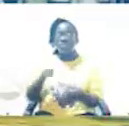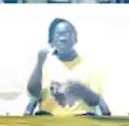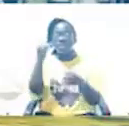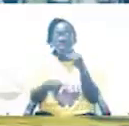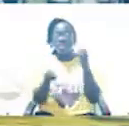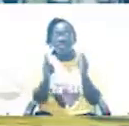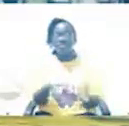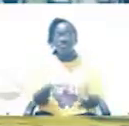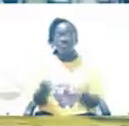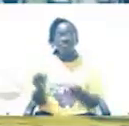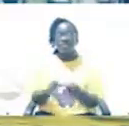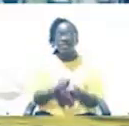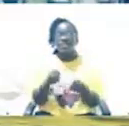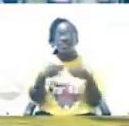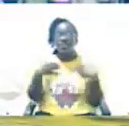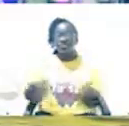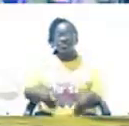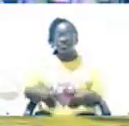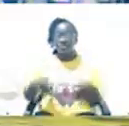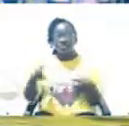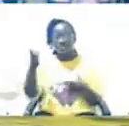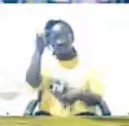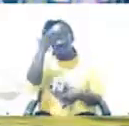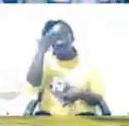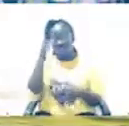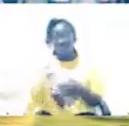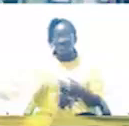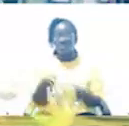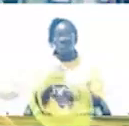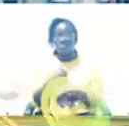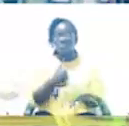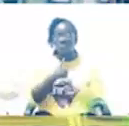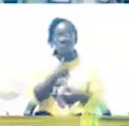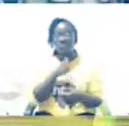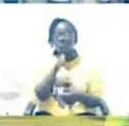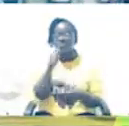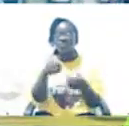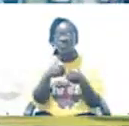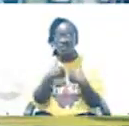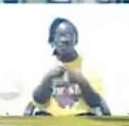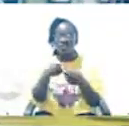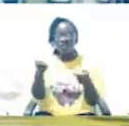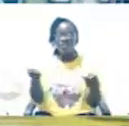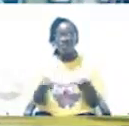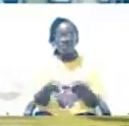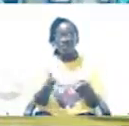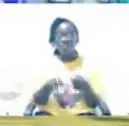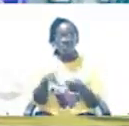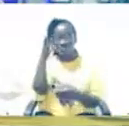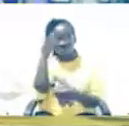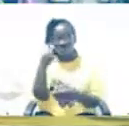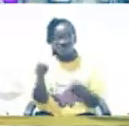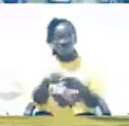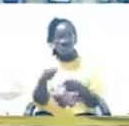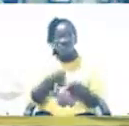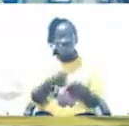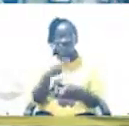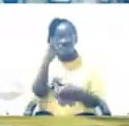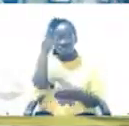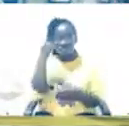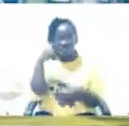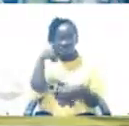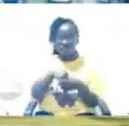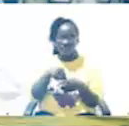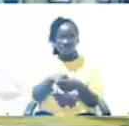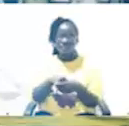a place to sleep. We have to go and sleep in a classroom somewhere. Because that classroom be our baby. And then